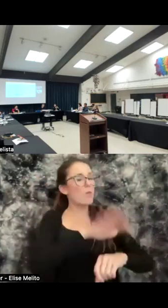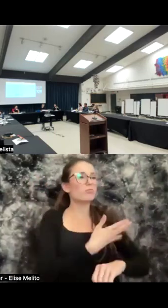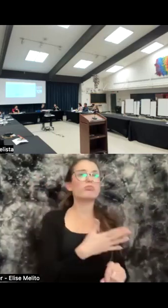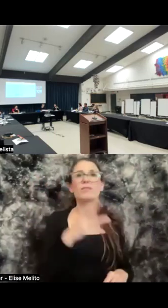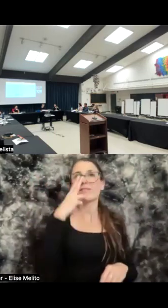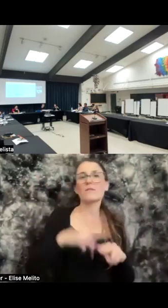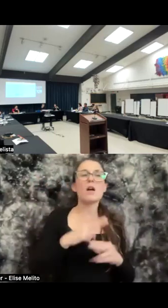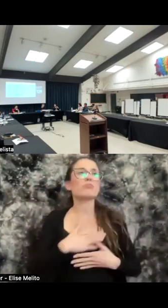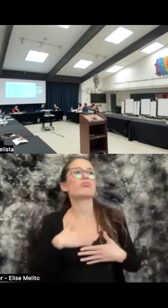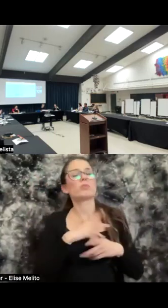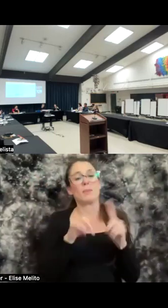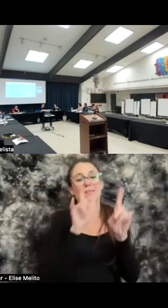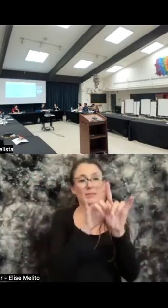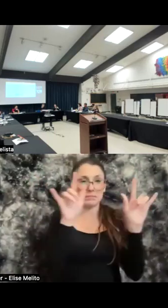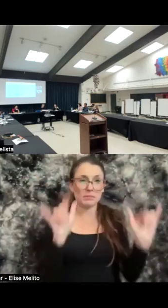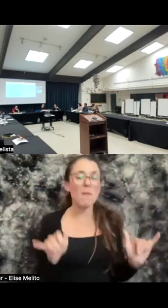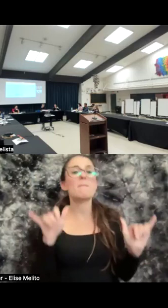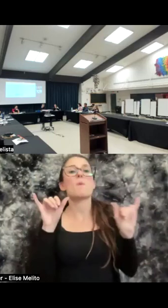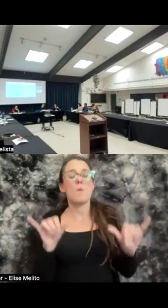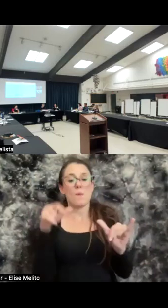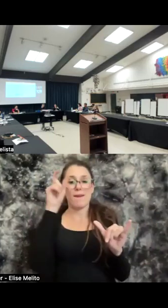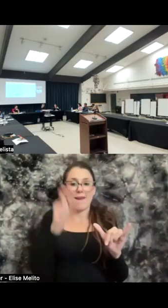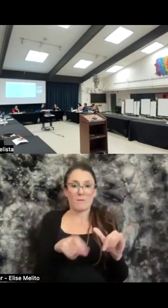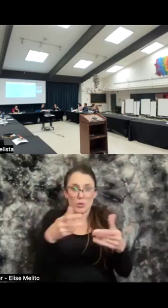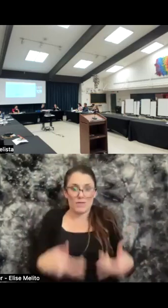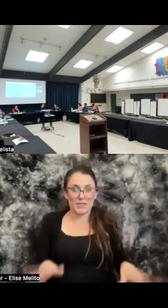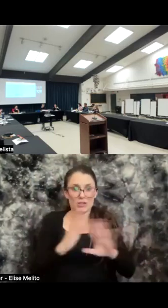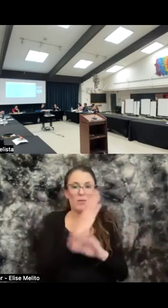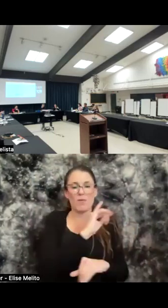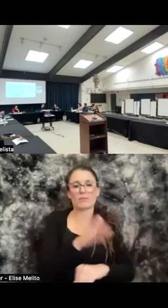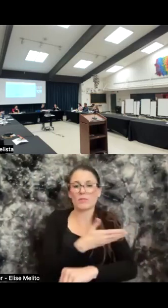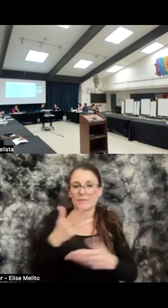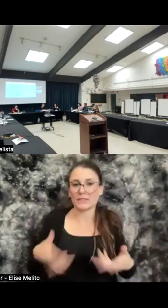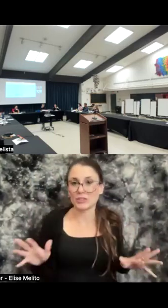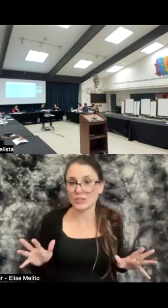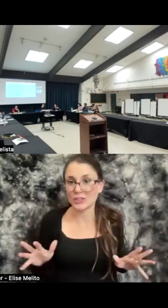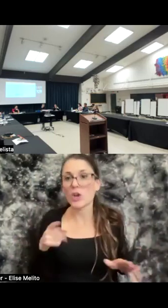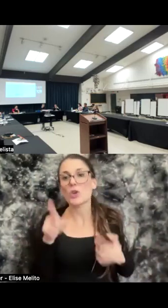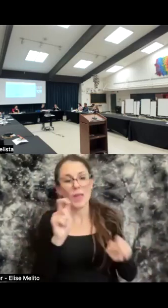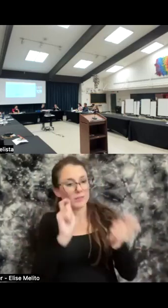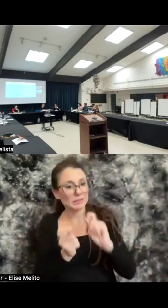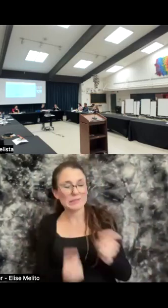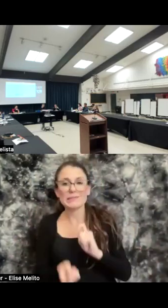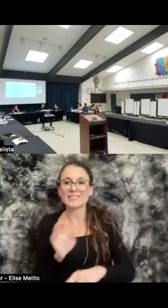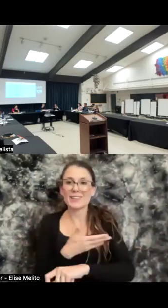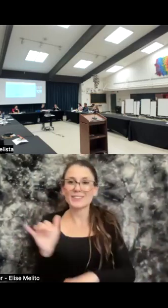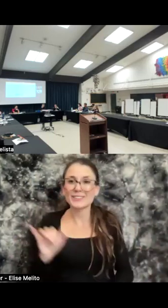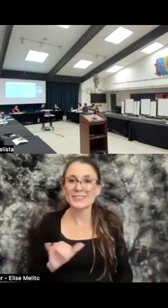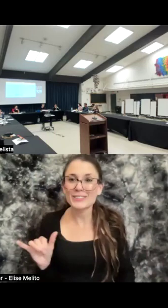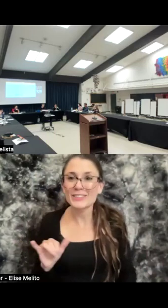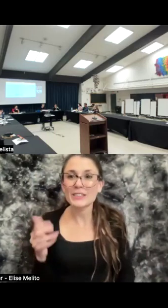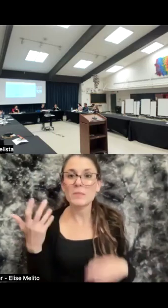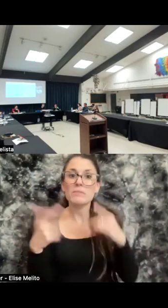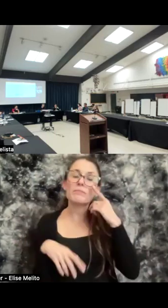they're also attached to a timer. And you can also keep changing it up too, and actually make